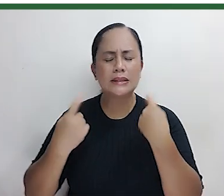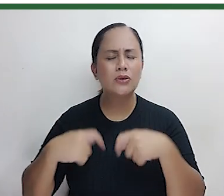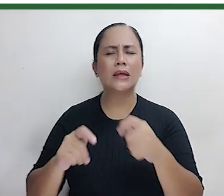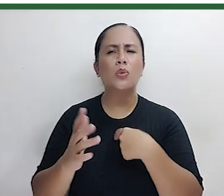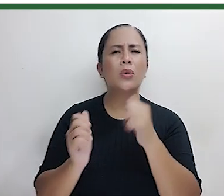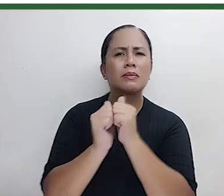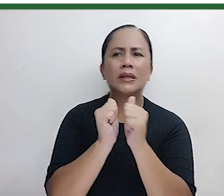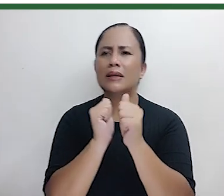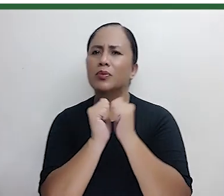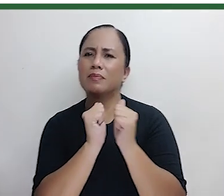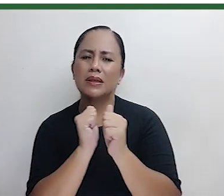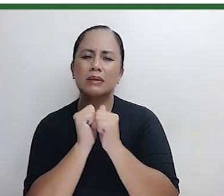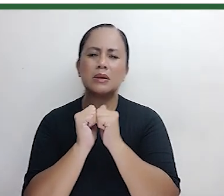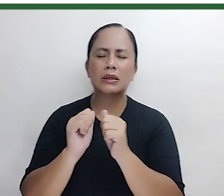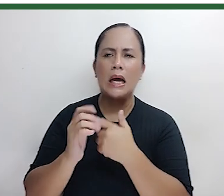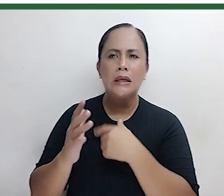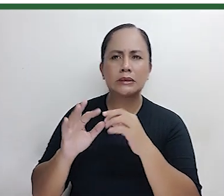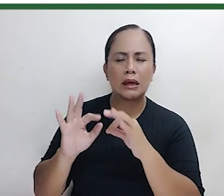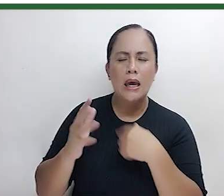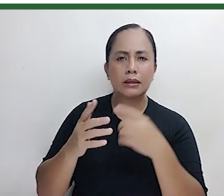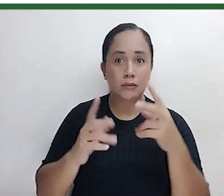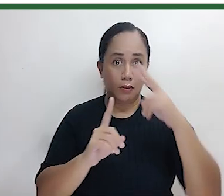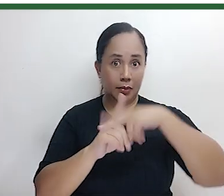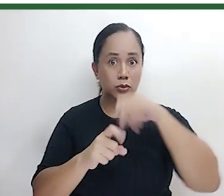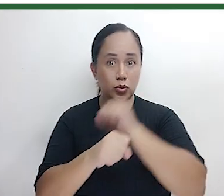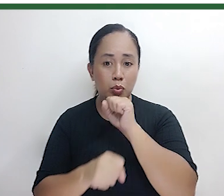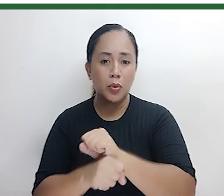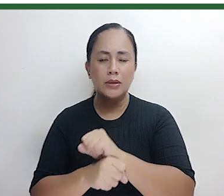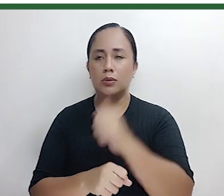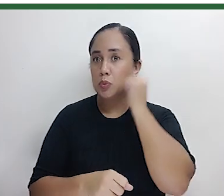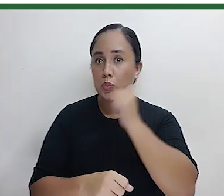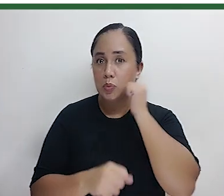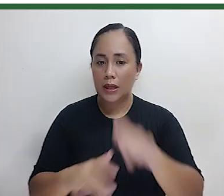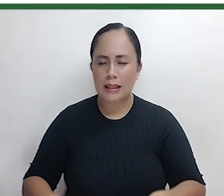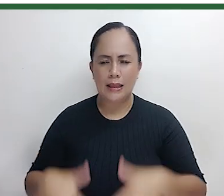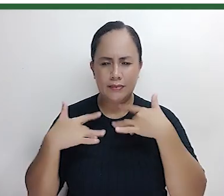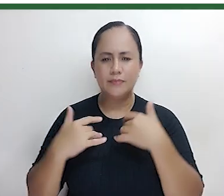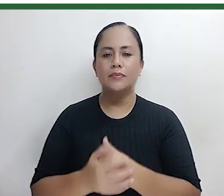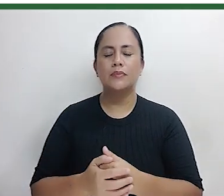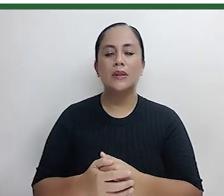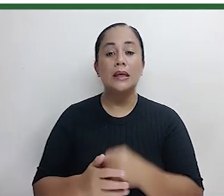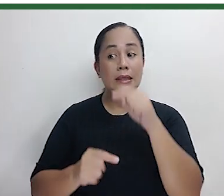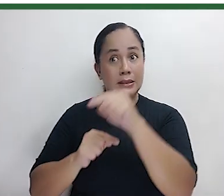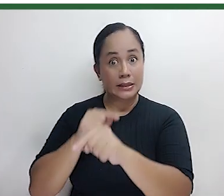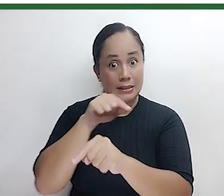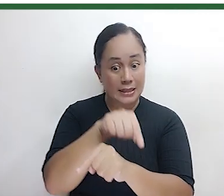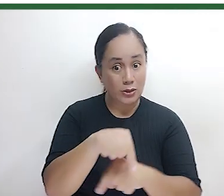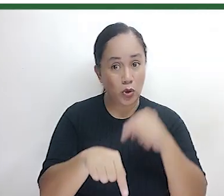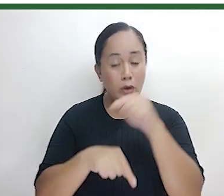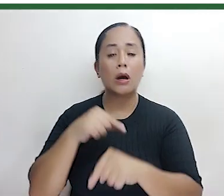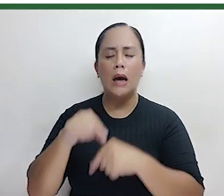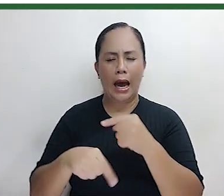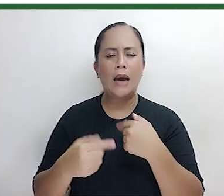tried and are still trying to define it, frame it, and apply it in their work and daily lives.